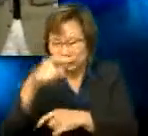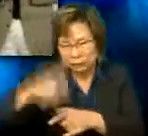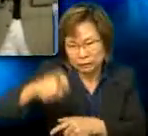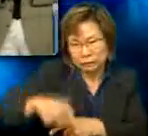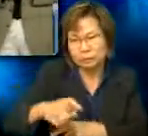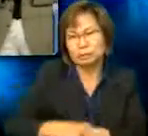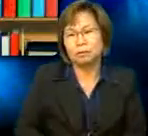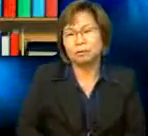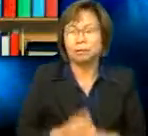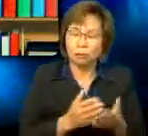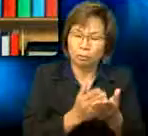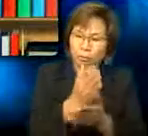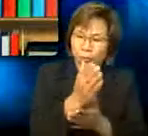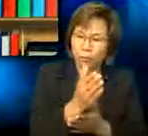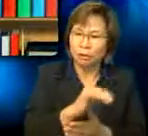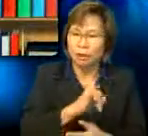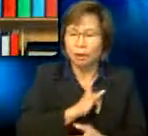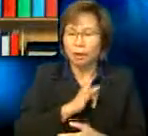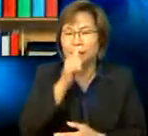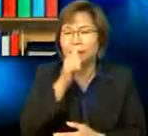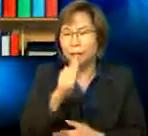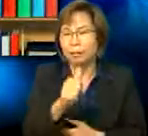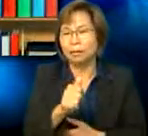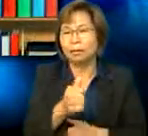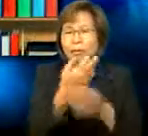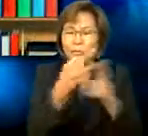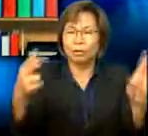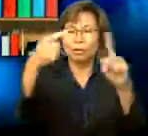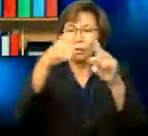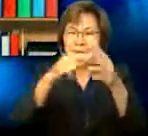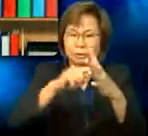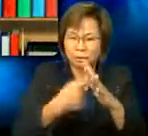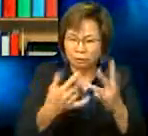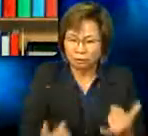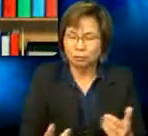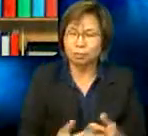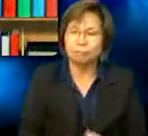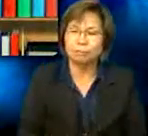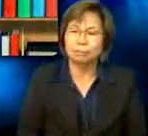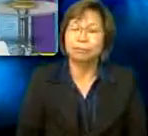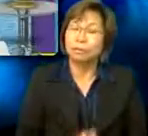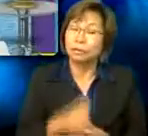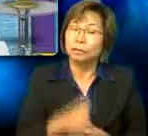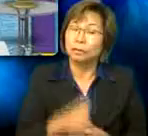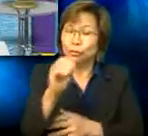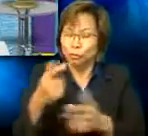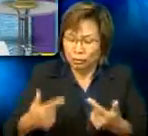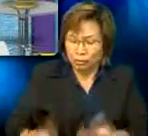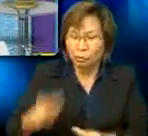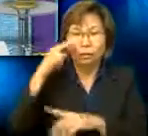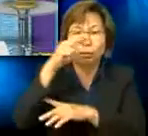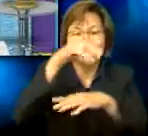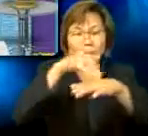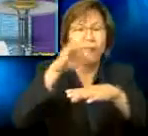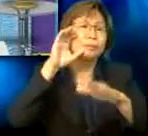is necessary. All right, I'm all ready to start now. So,